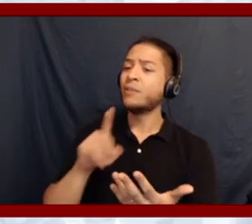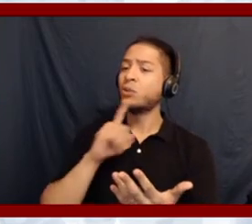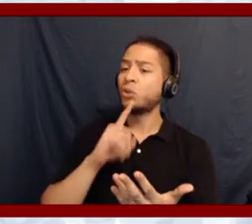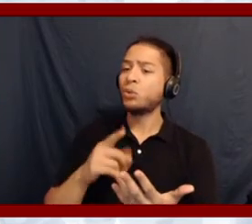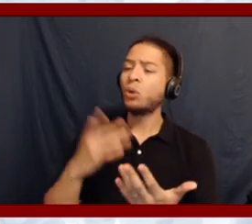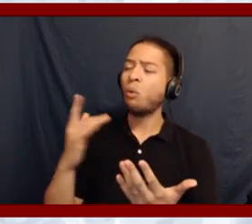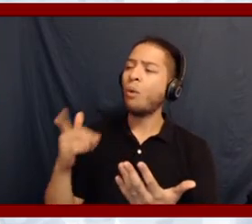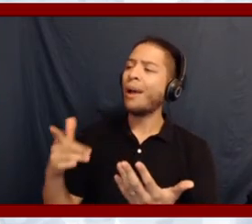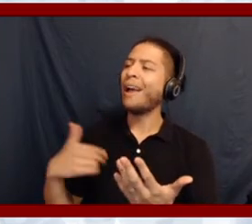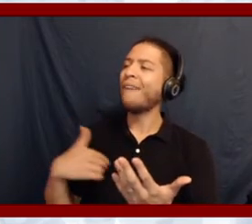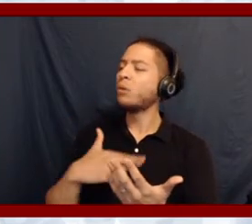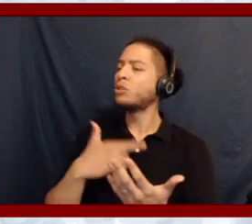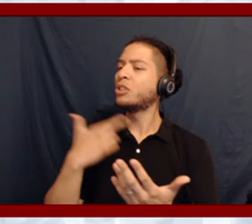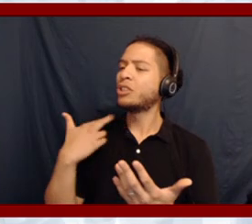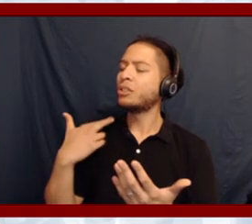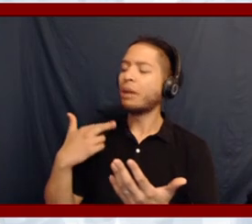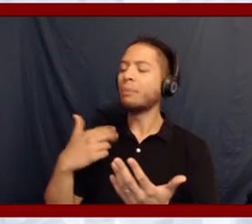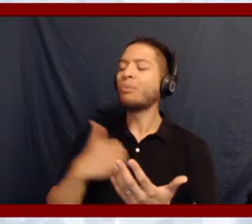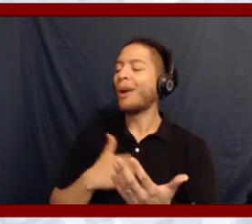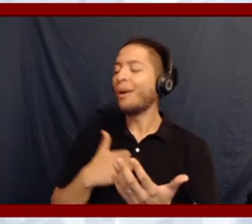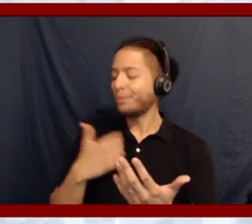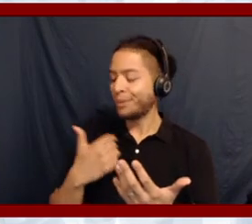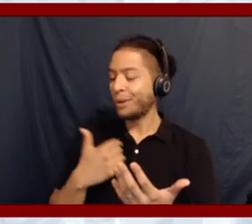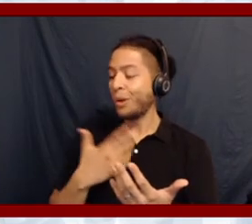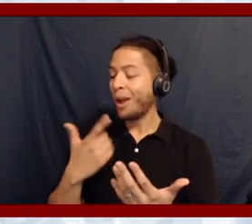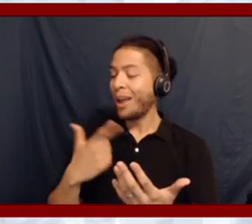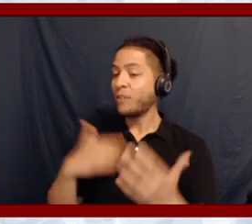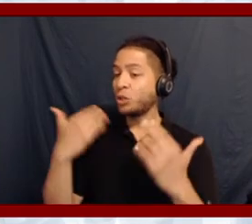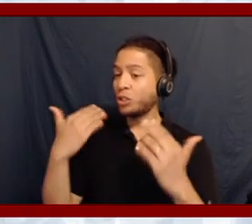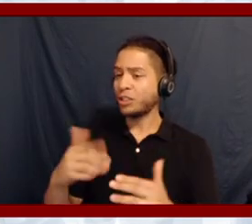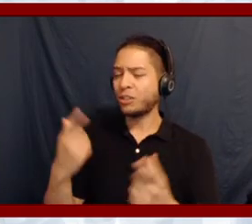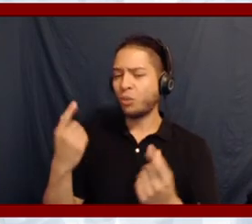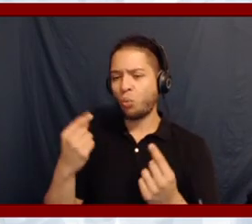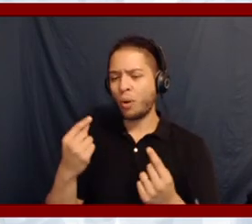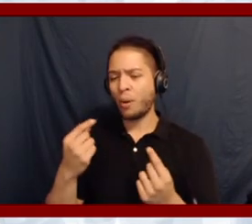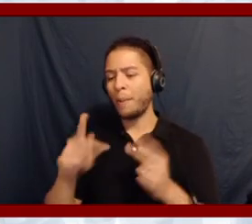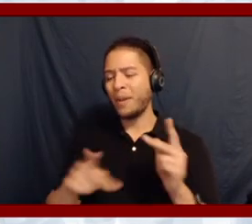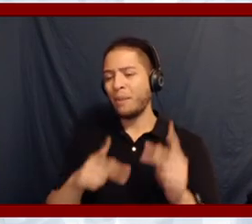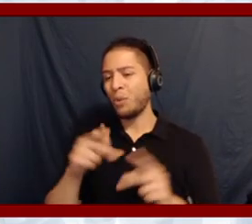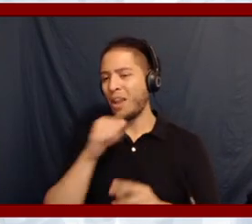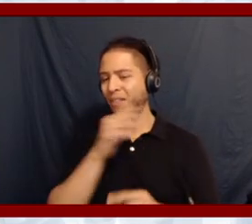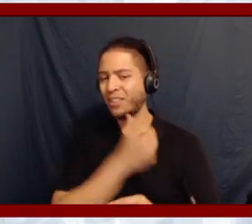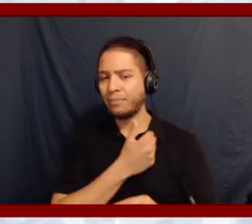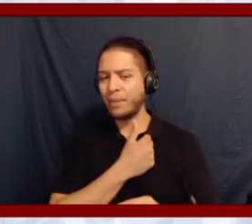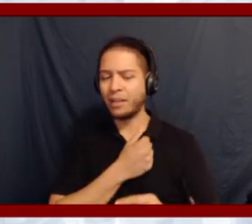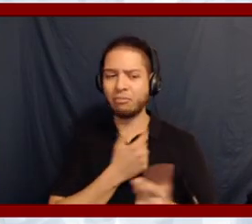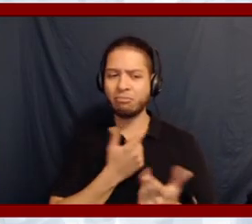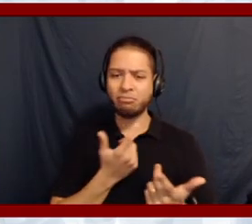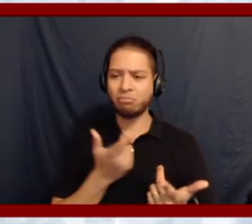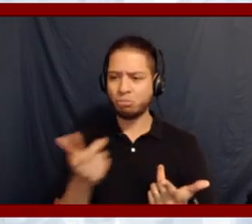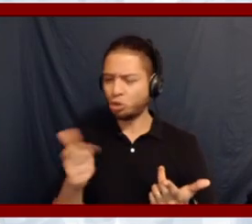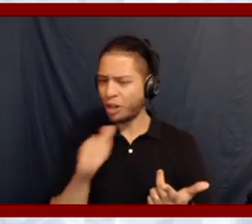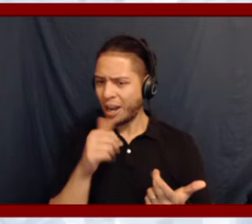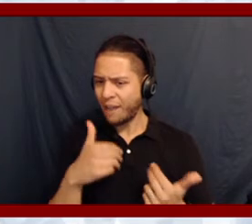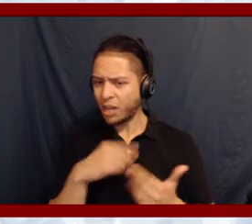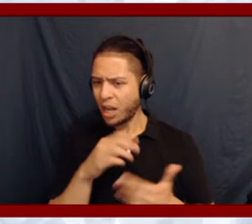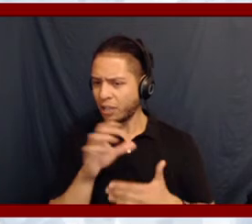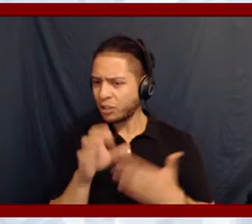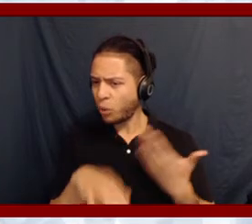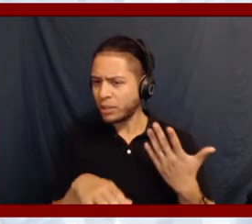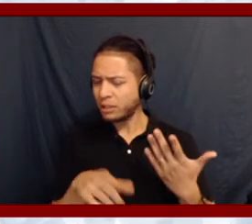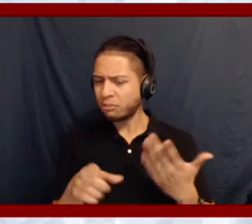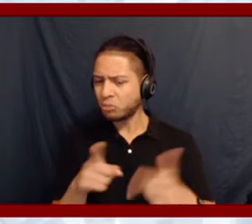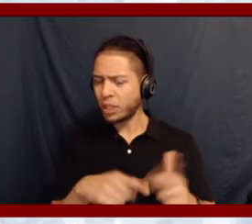unvaccinated people can do, including employment consequences or not being able to enroll in school, but no similar restrictions